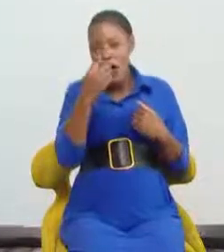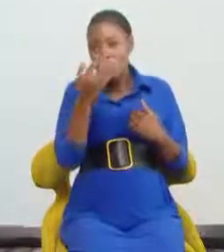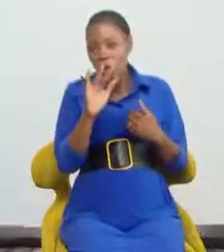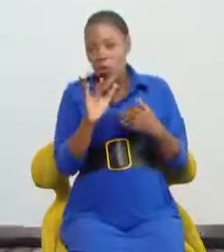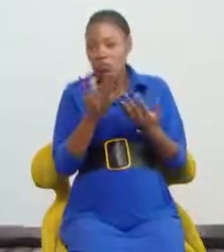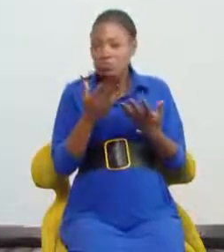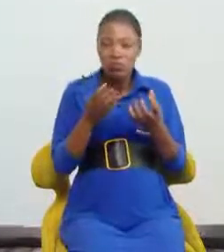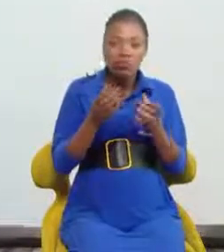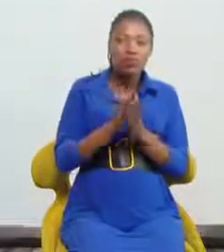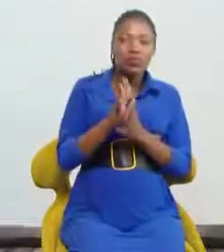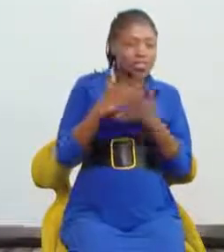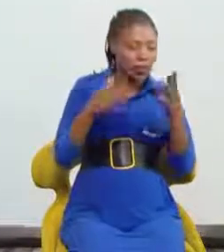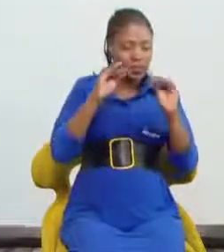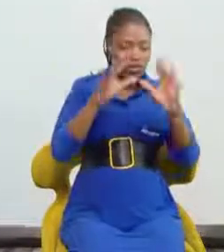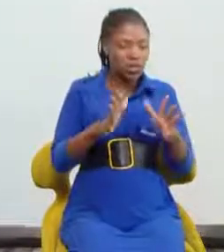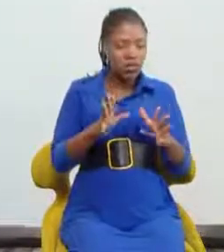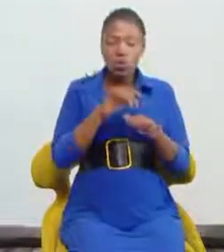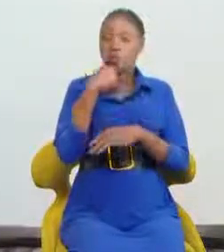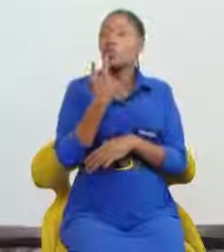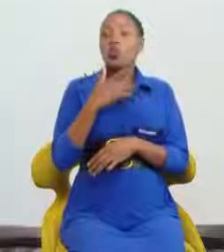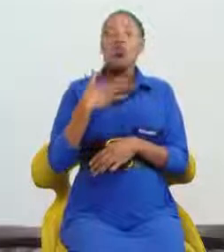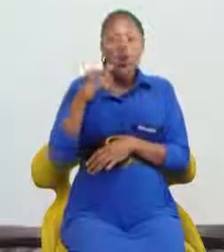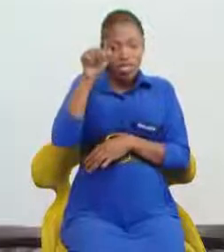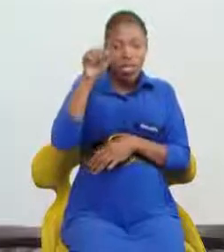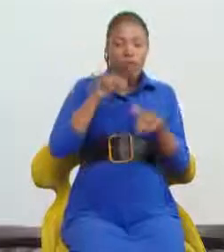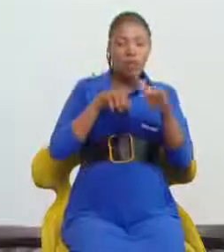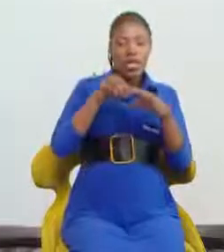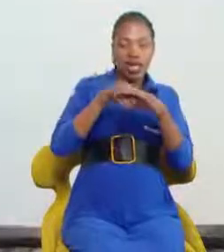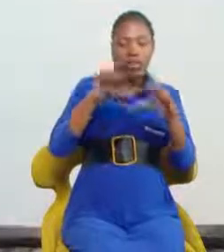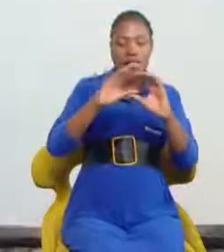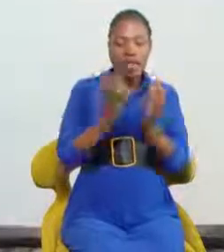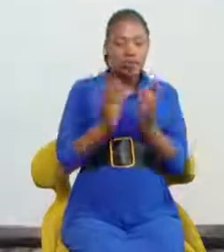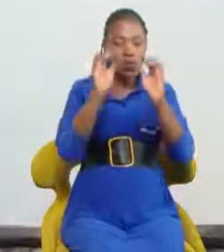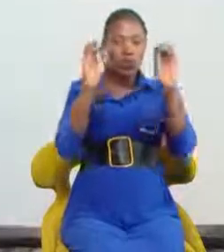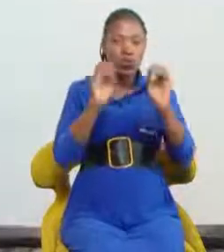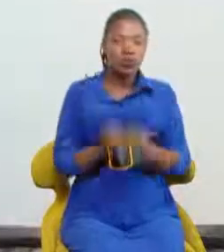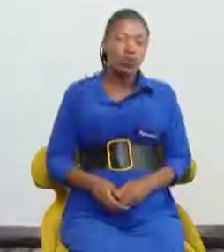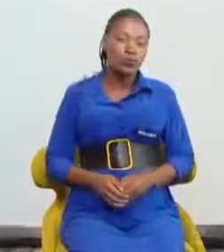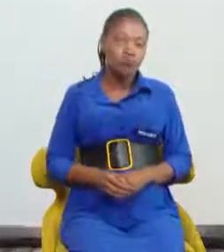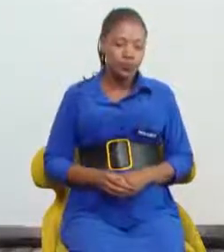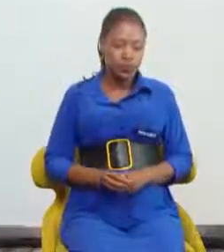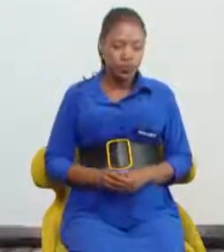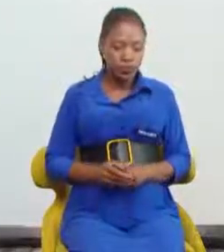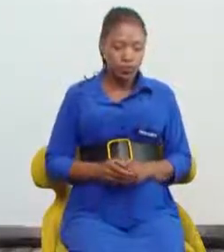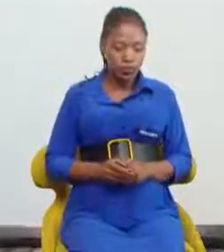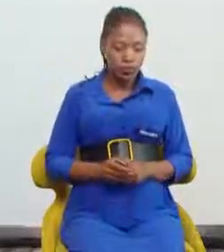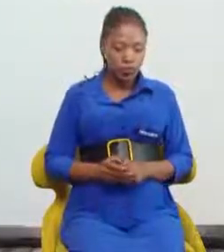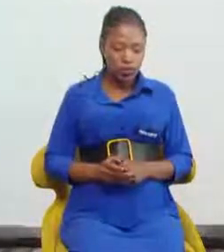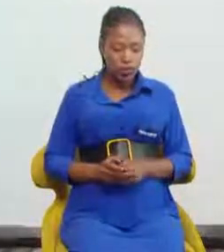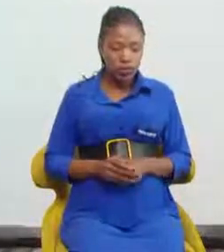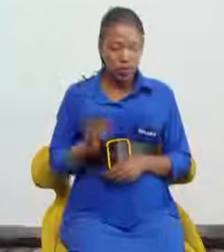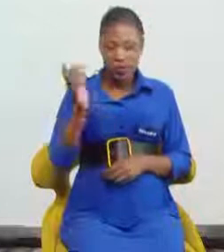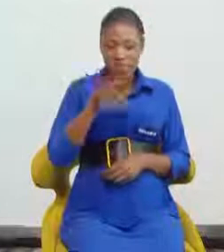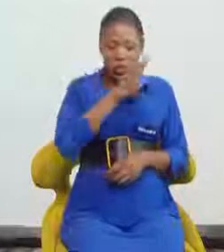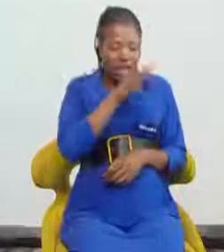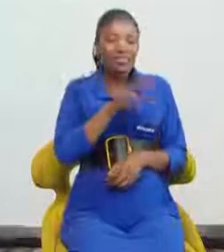that really don't want them in the classroom. Well, they don't send them away because they cannot, but their attitude